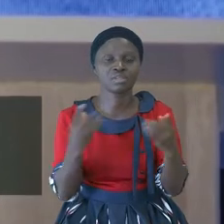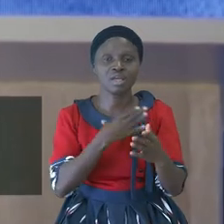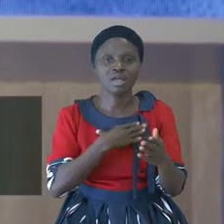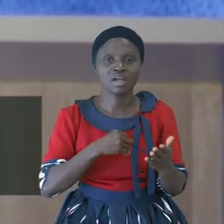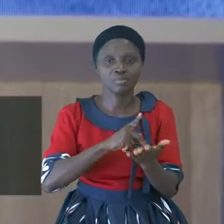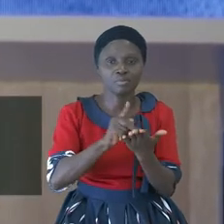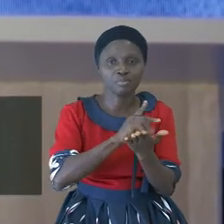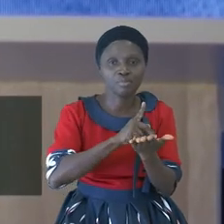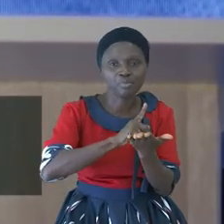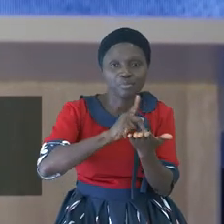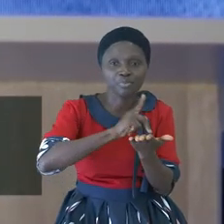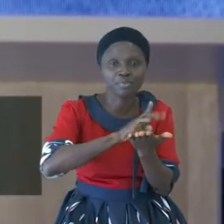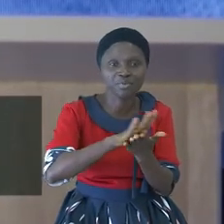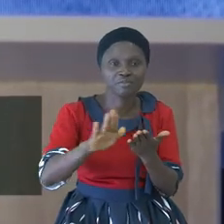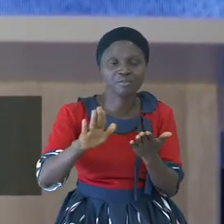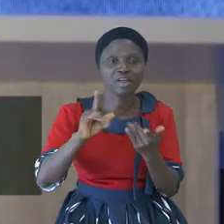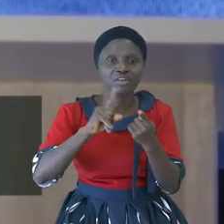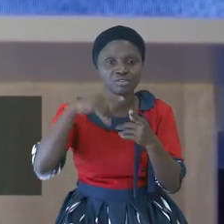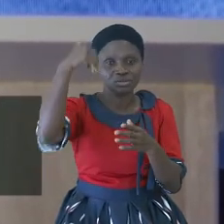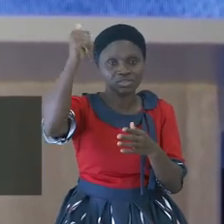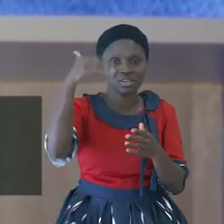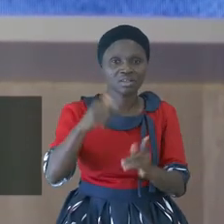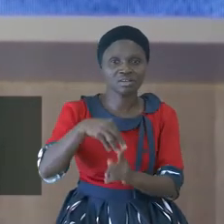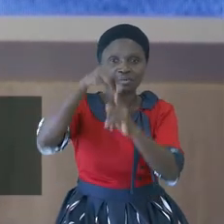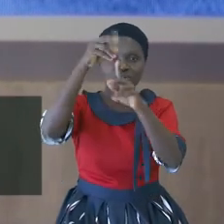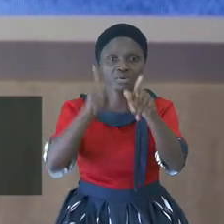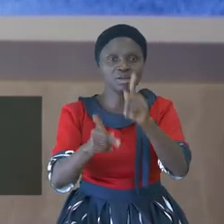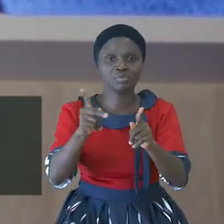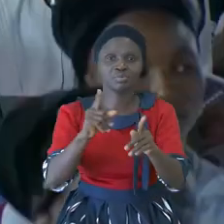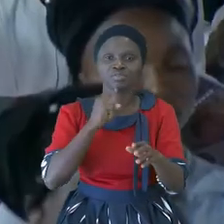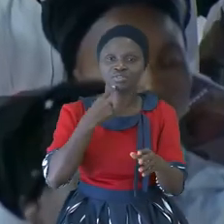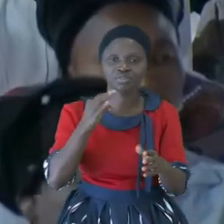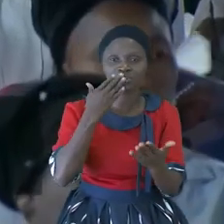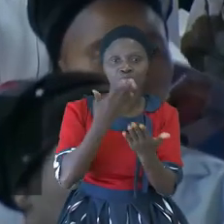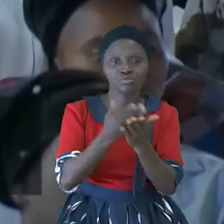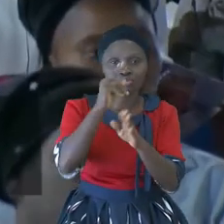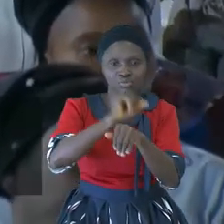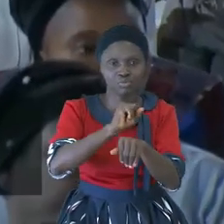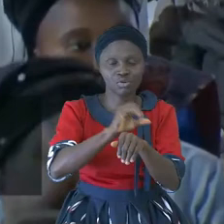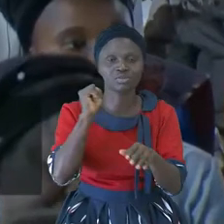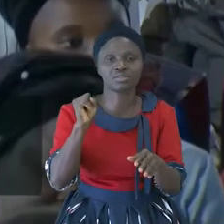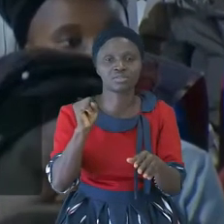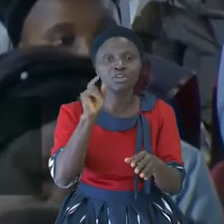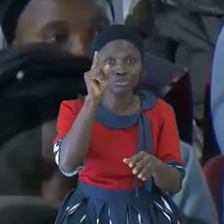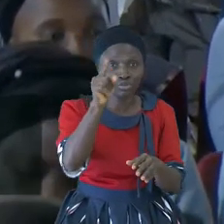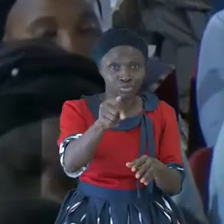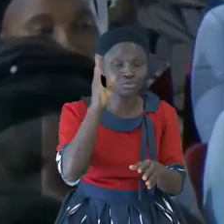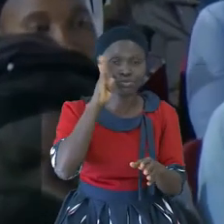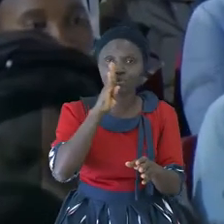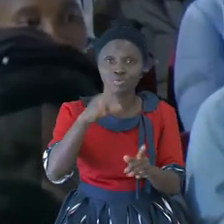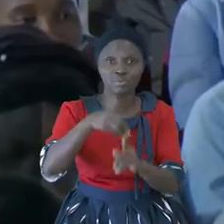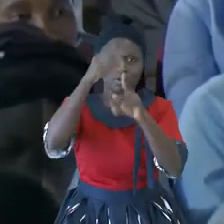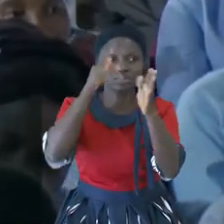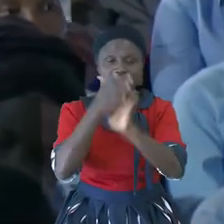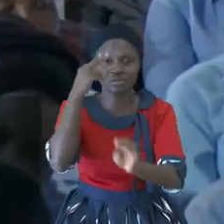peculiar people, zealous of good works. You'll be peculiar. Yeah. Even Satan will look at you